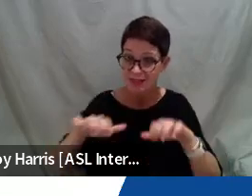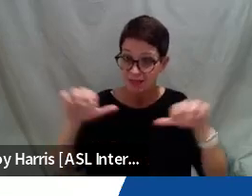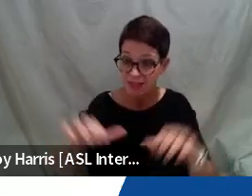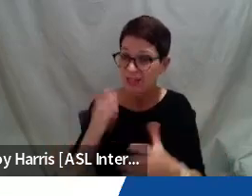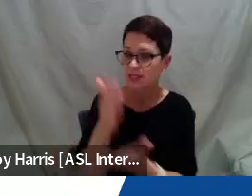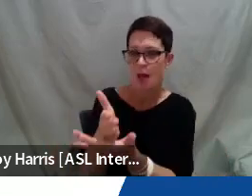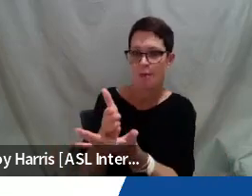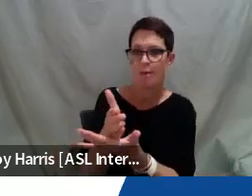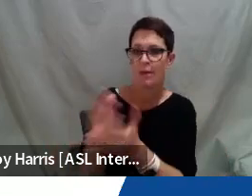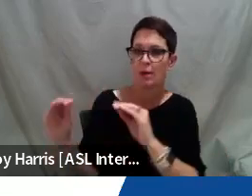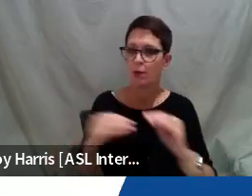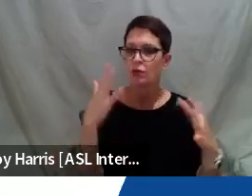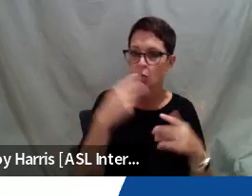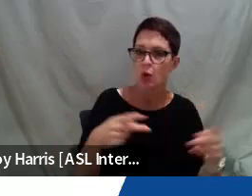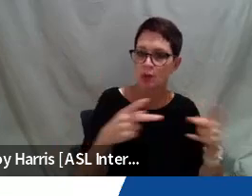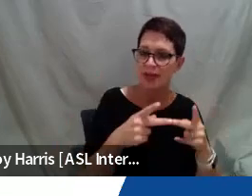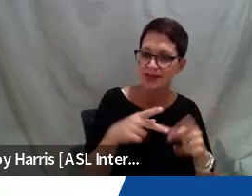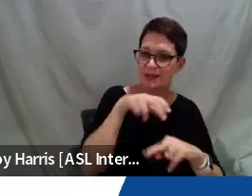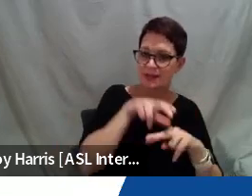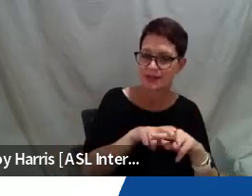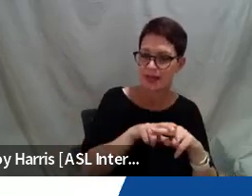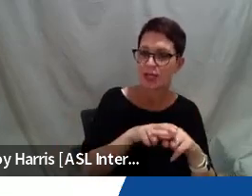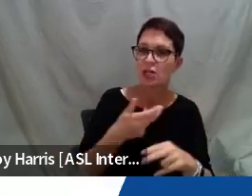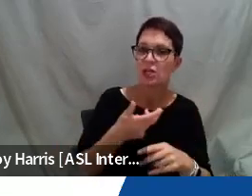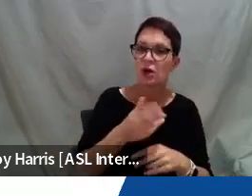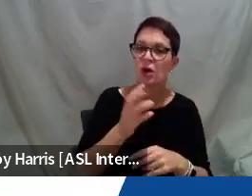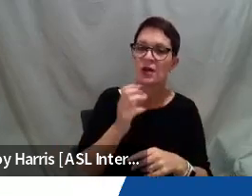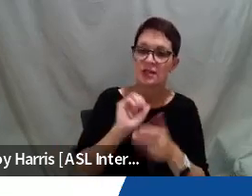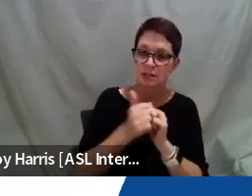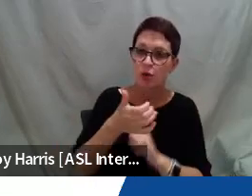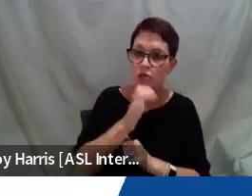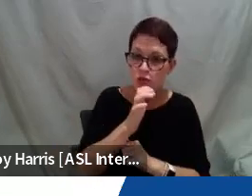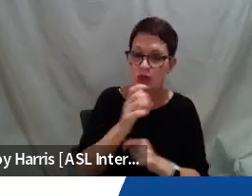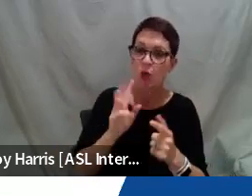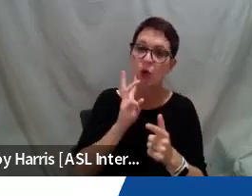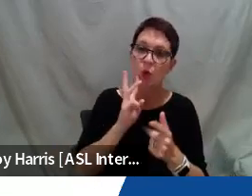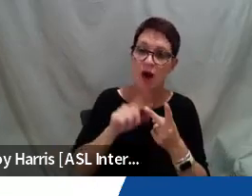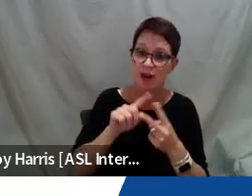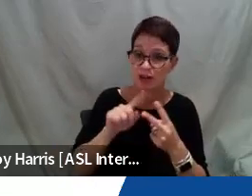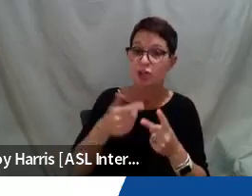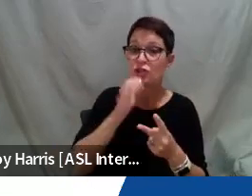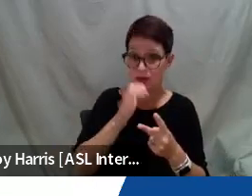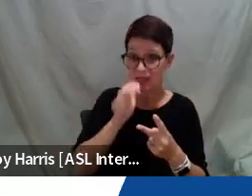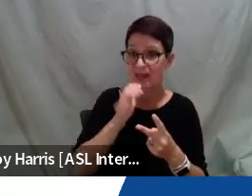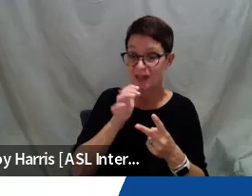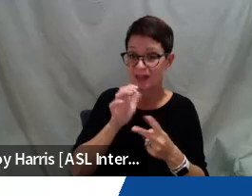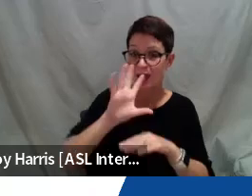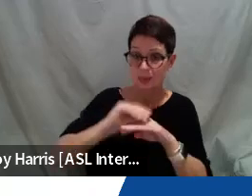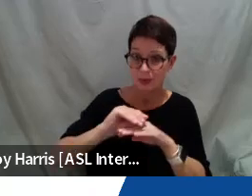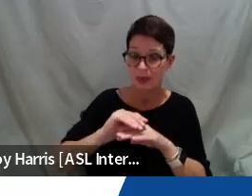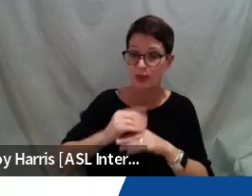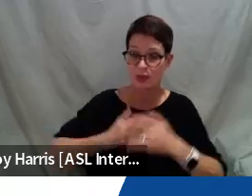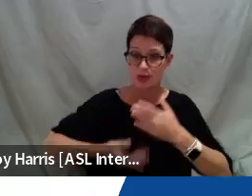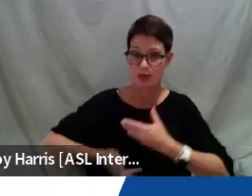place. Drink water or a sports drink to replenish those electrolytes that you lost through the